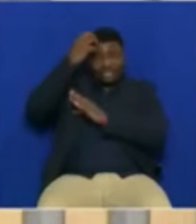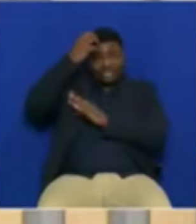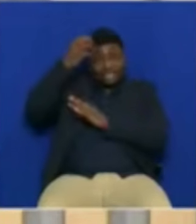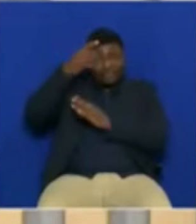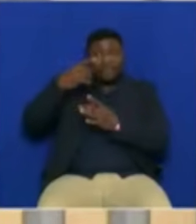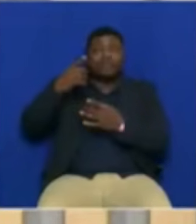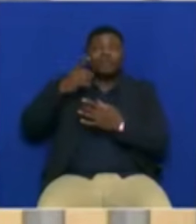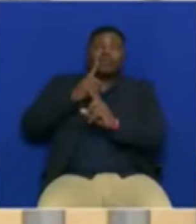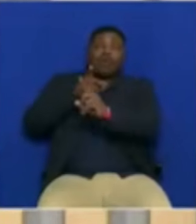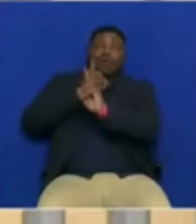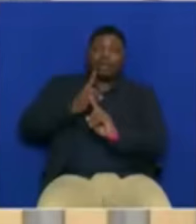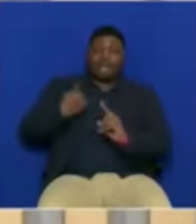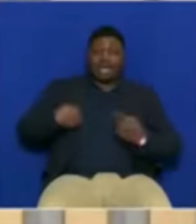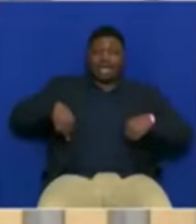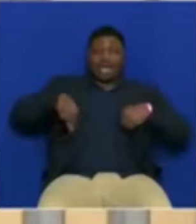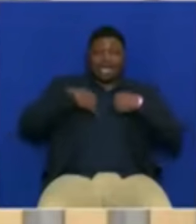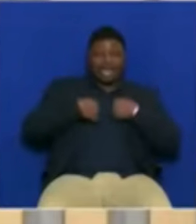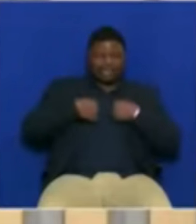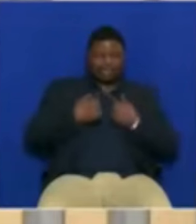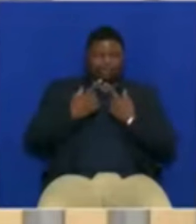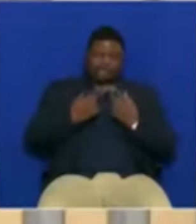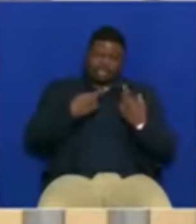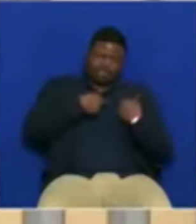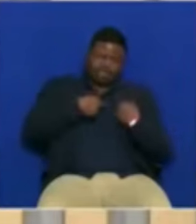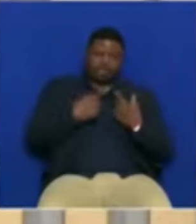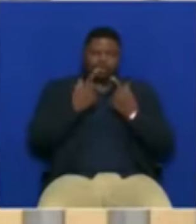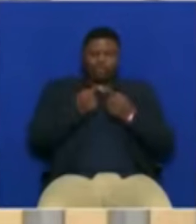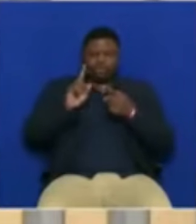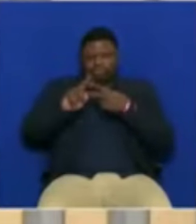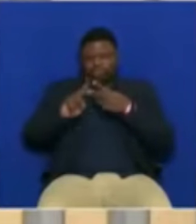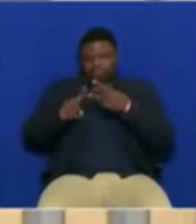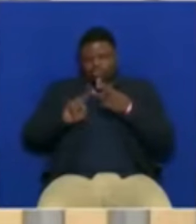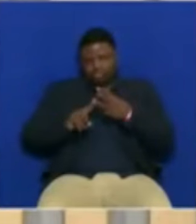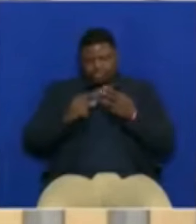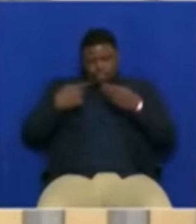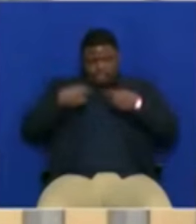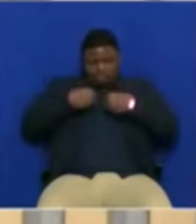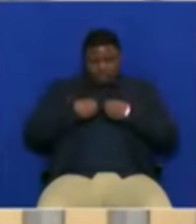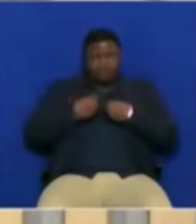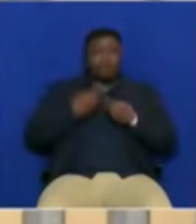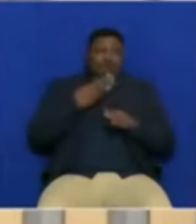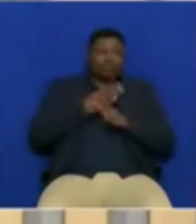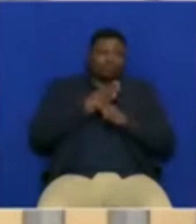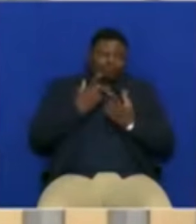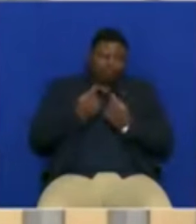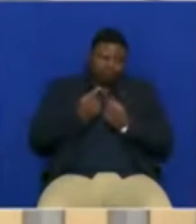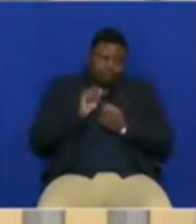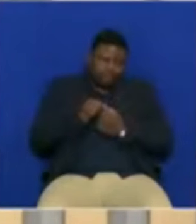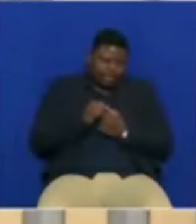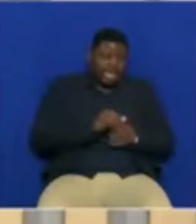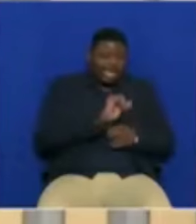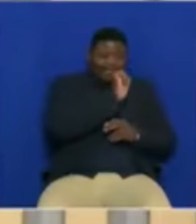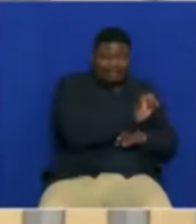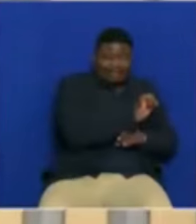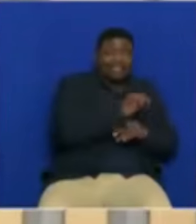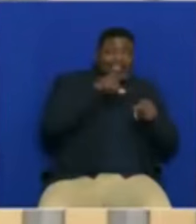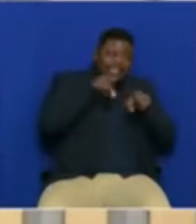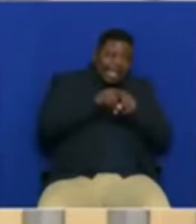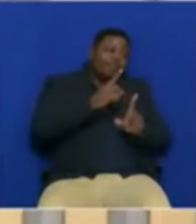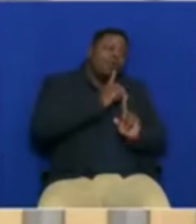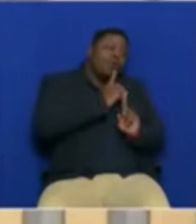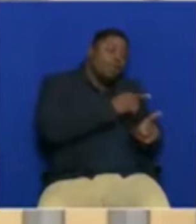there. And then obviously the feedback will go, and the monitoring of the process will go channel back to him.